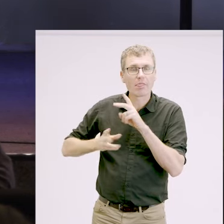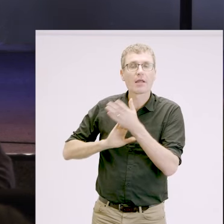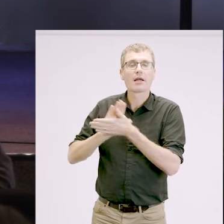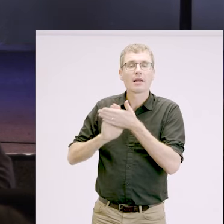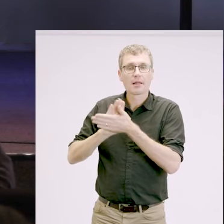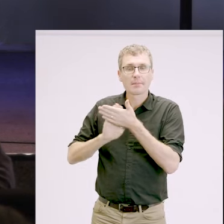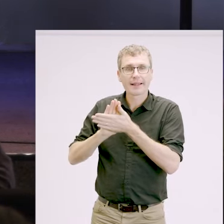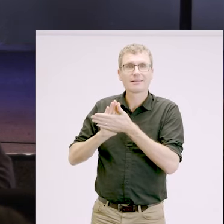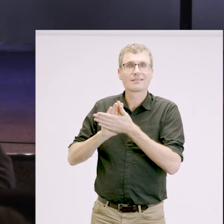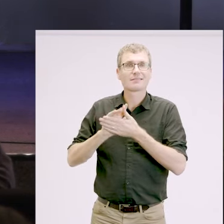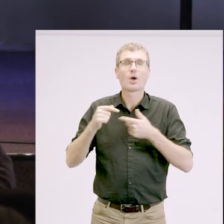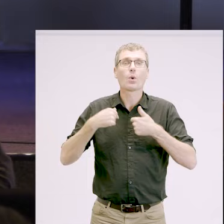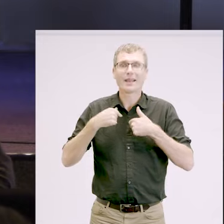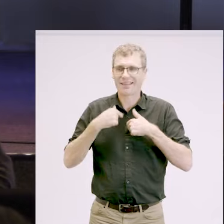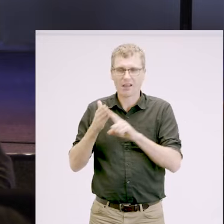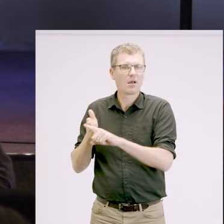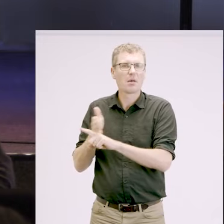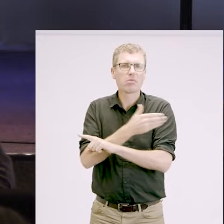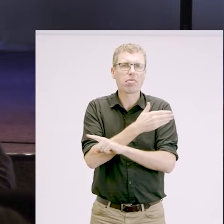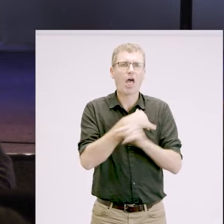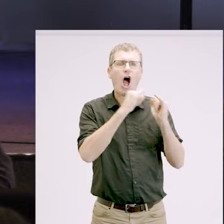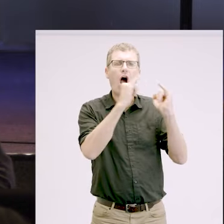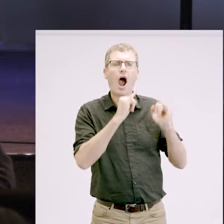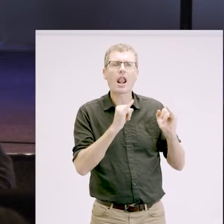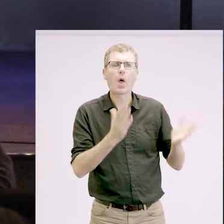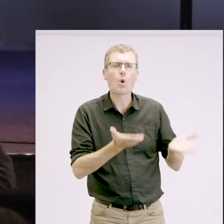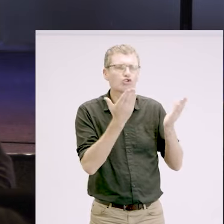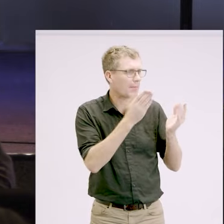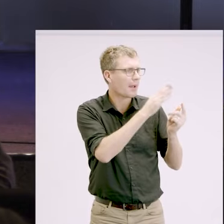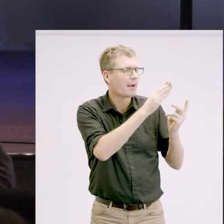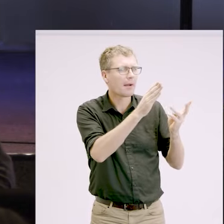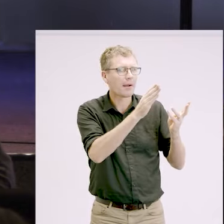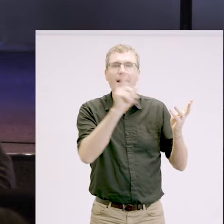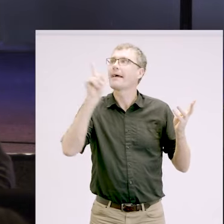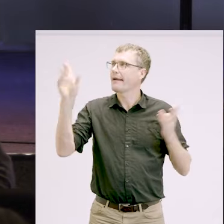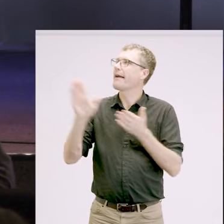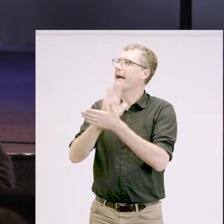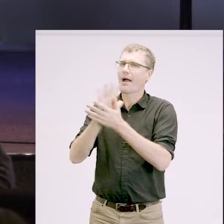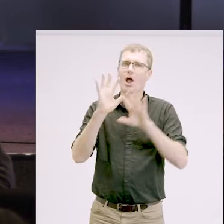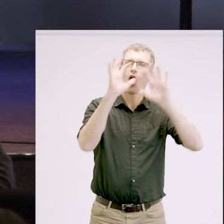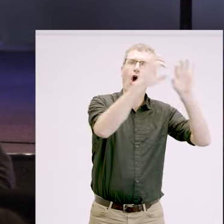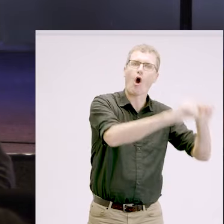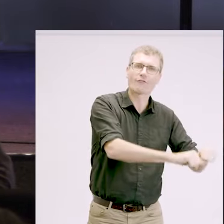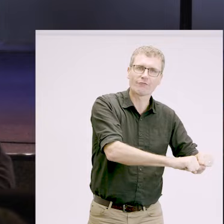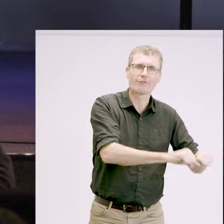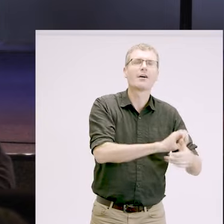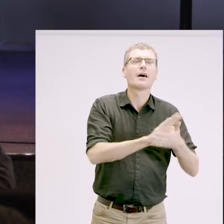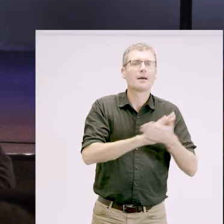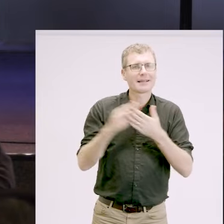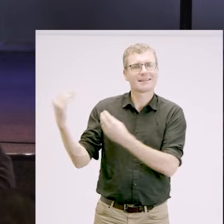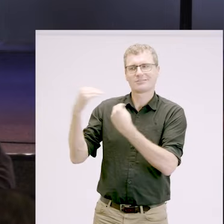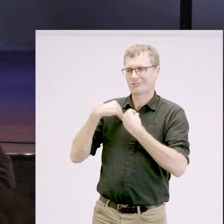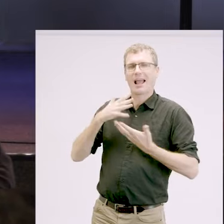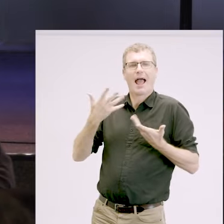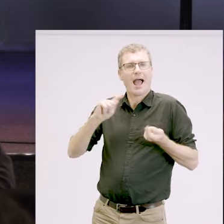that, God is willing to let our idolatry be deconstructed in order to teach us how to be his